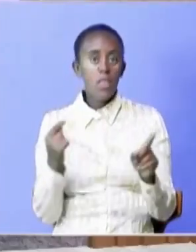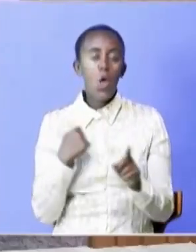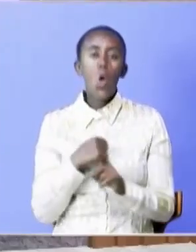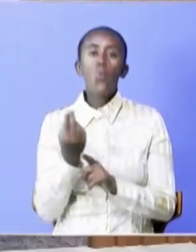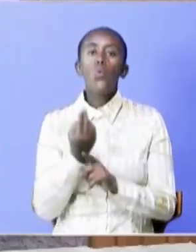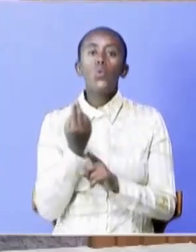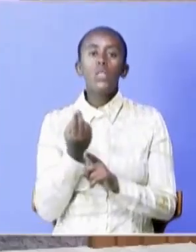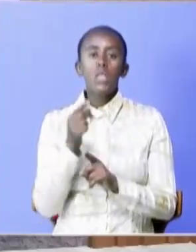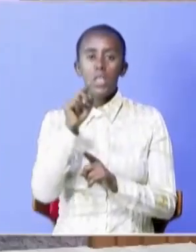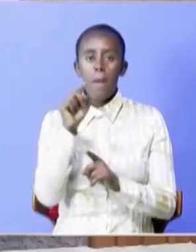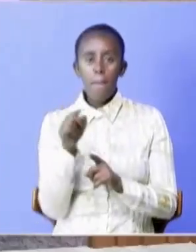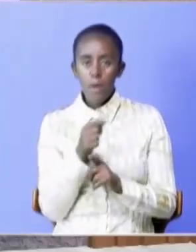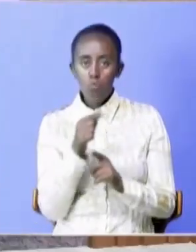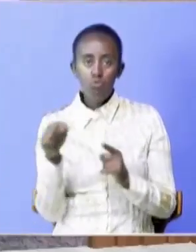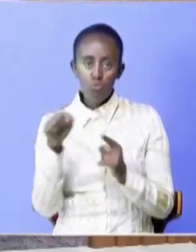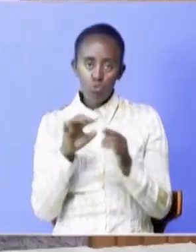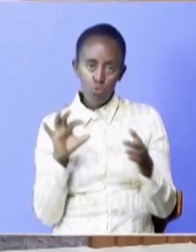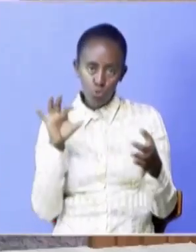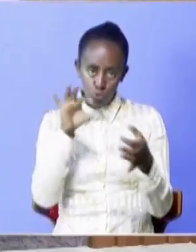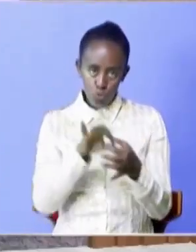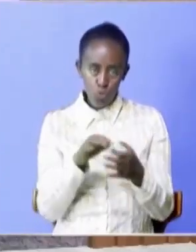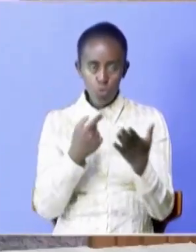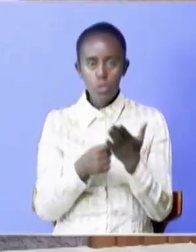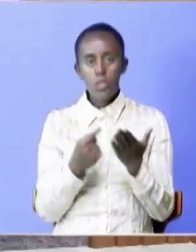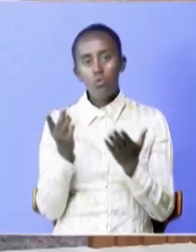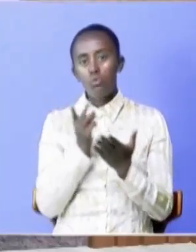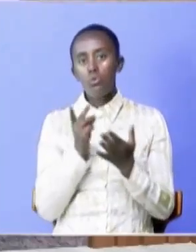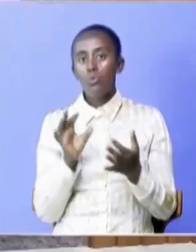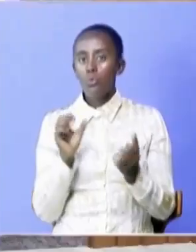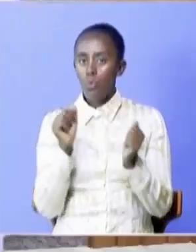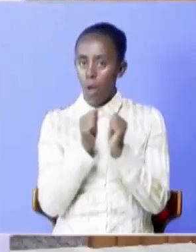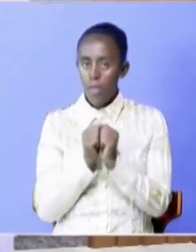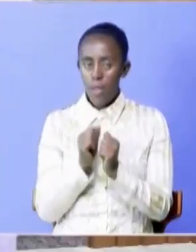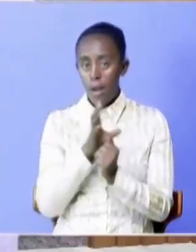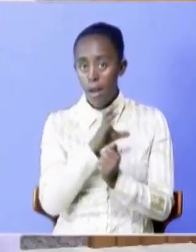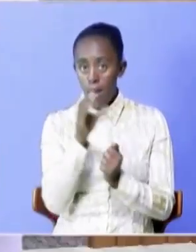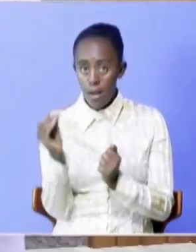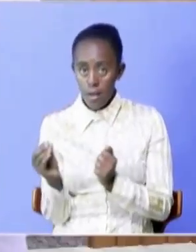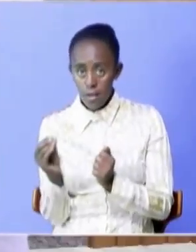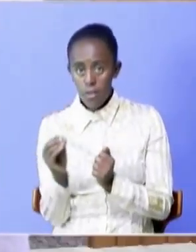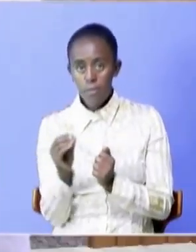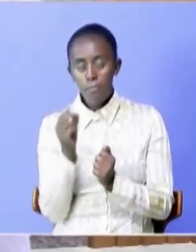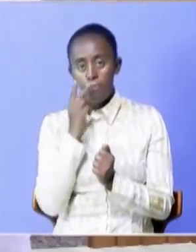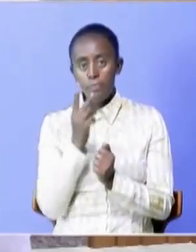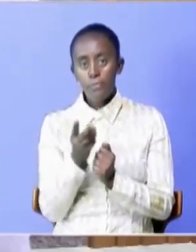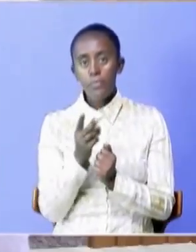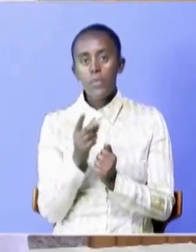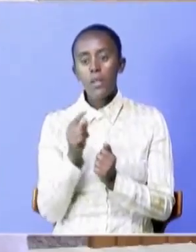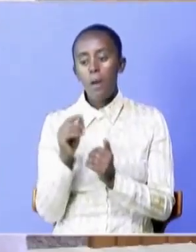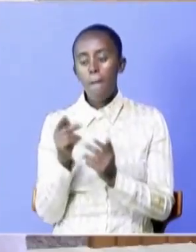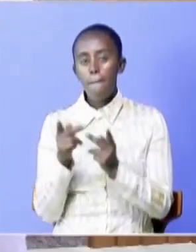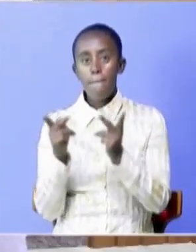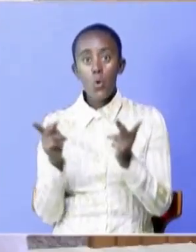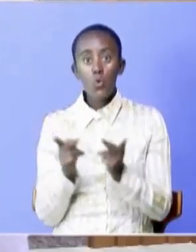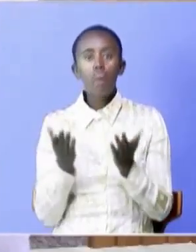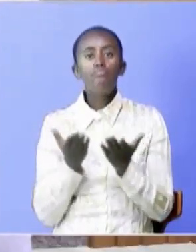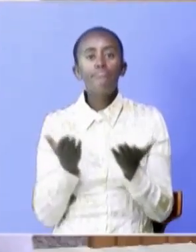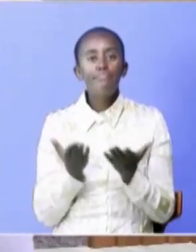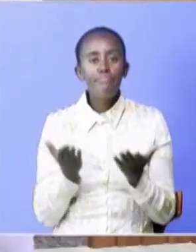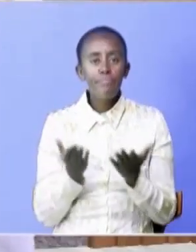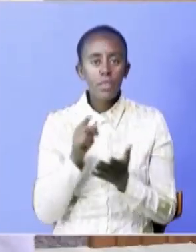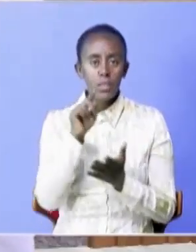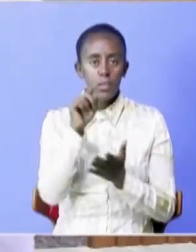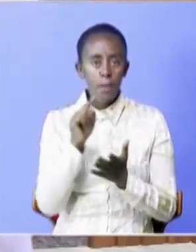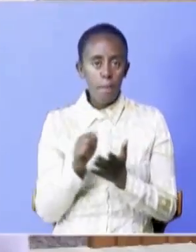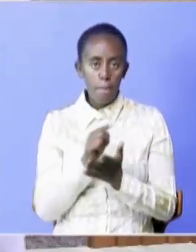what? Semicolon to join these two together. And if you see the position of the semicolon, we used